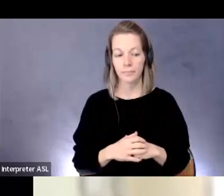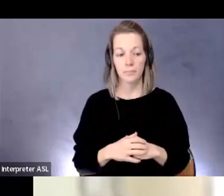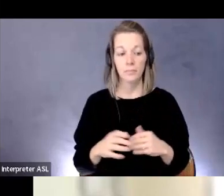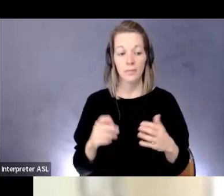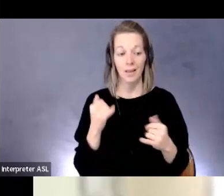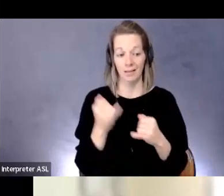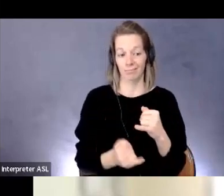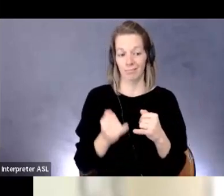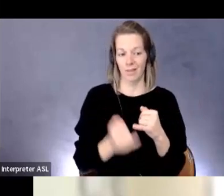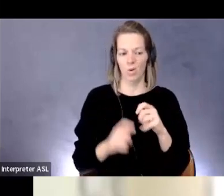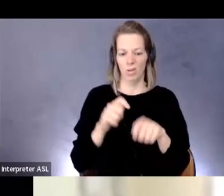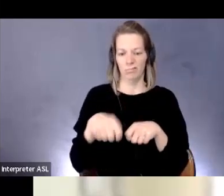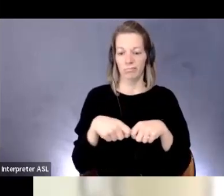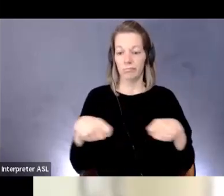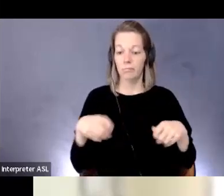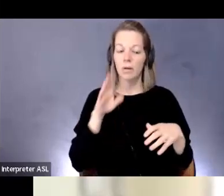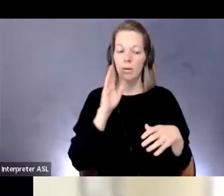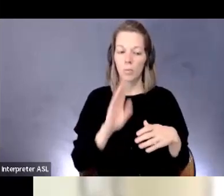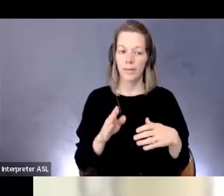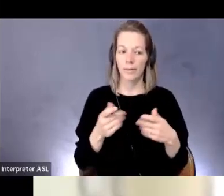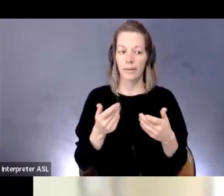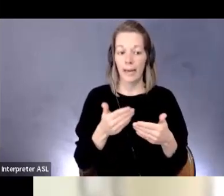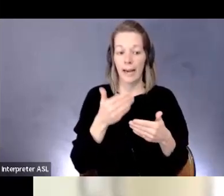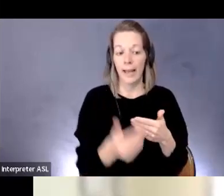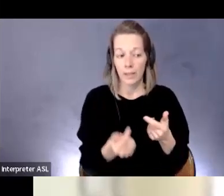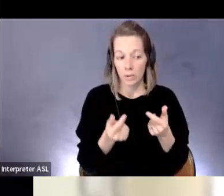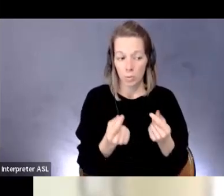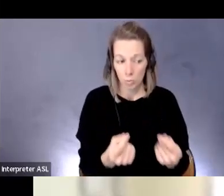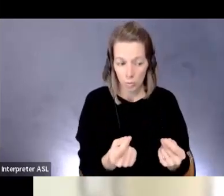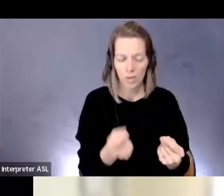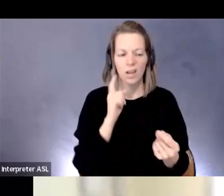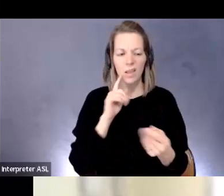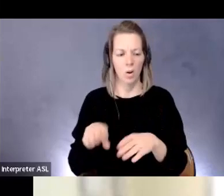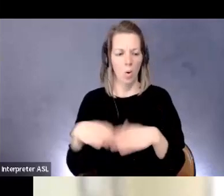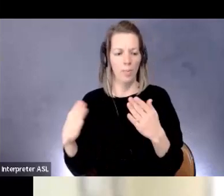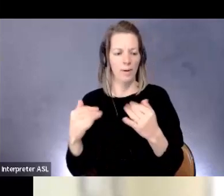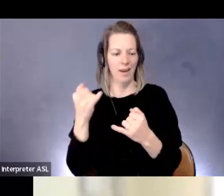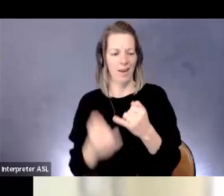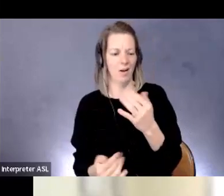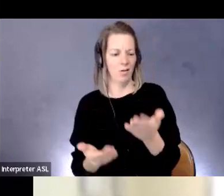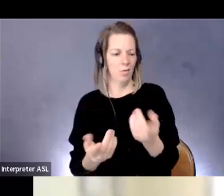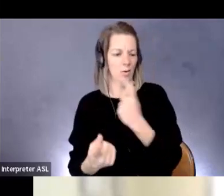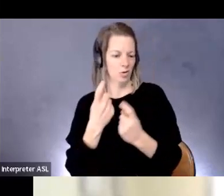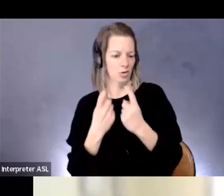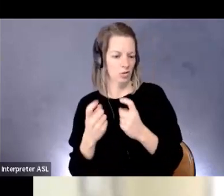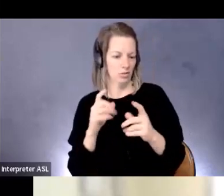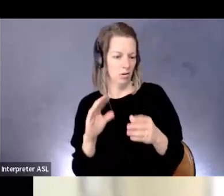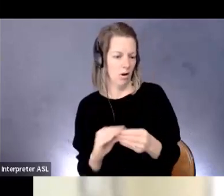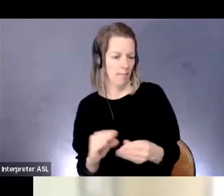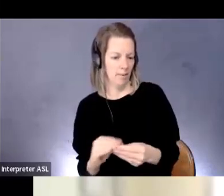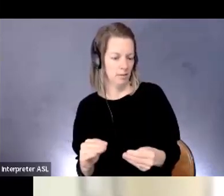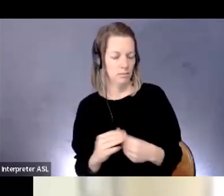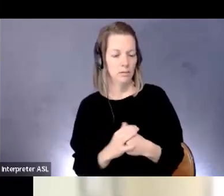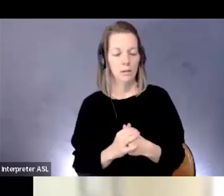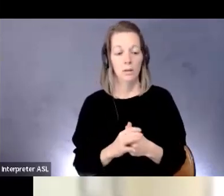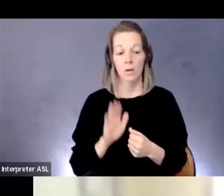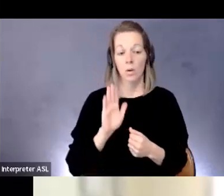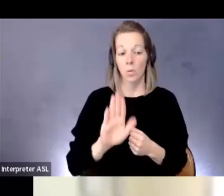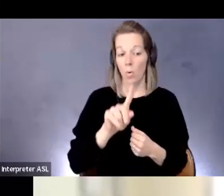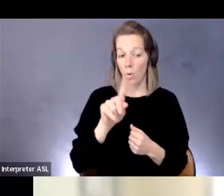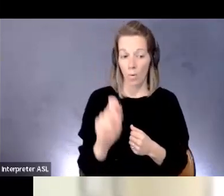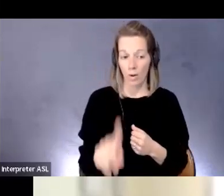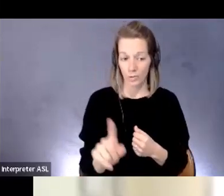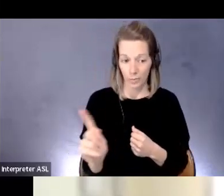Finally, we will conclude with next steps, and we will have time to take questions and comments at the end. You can enter your questions